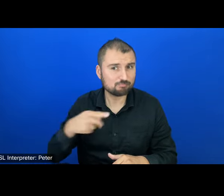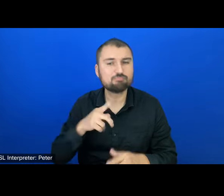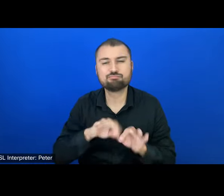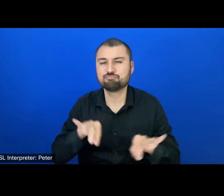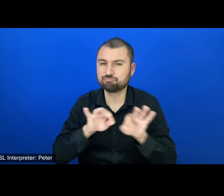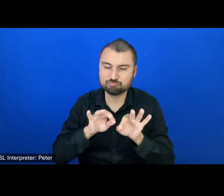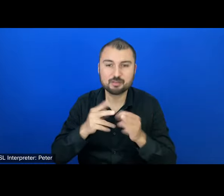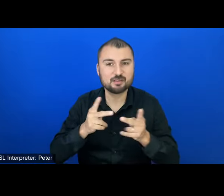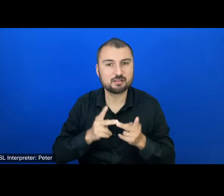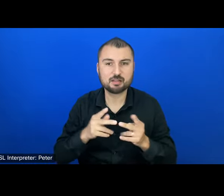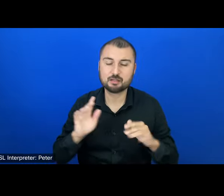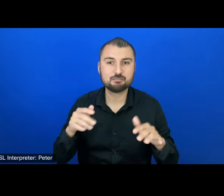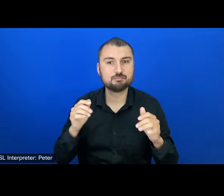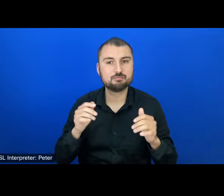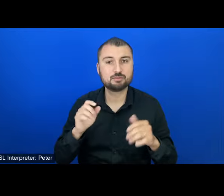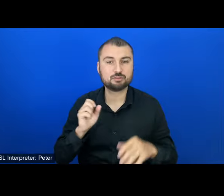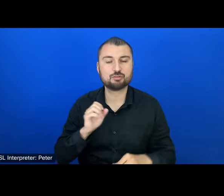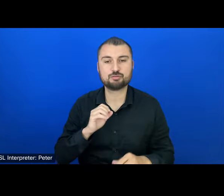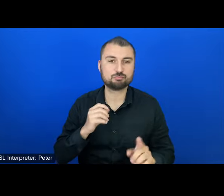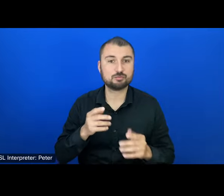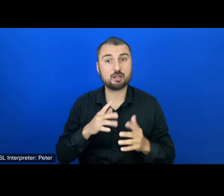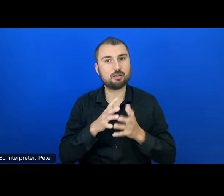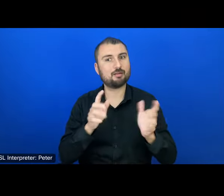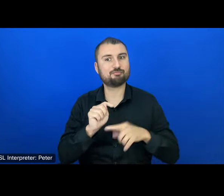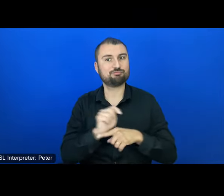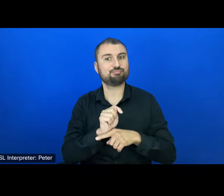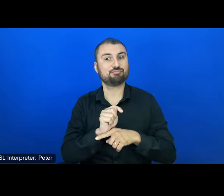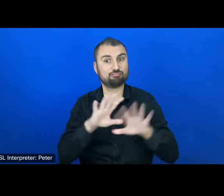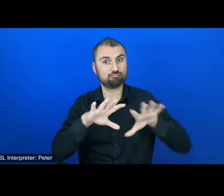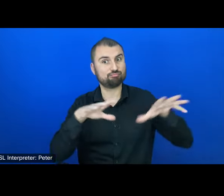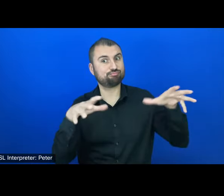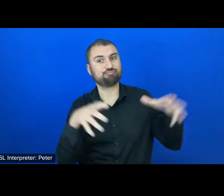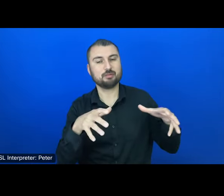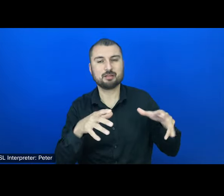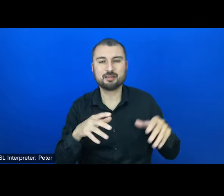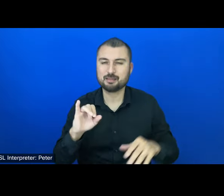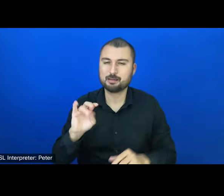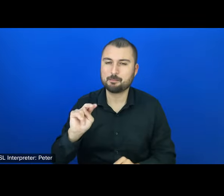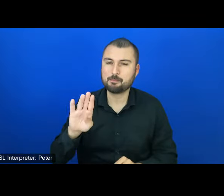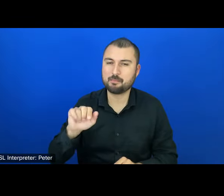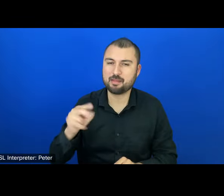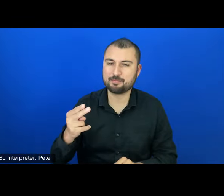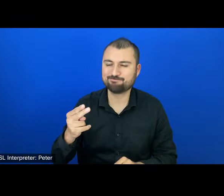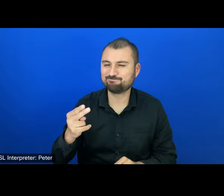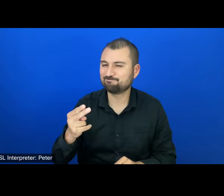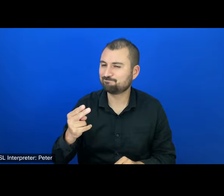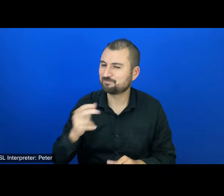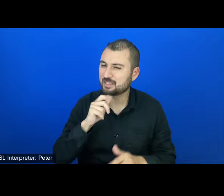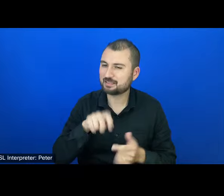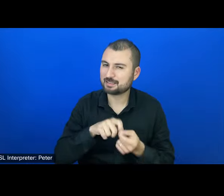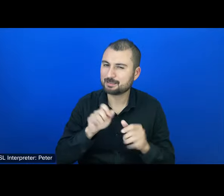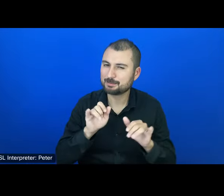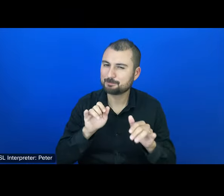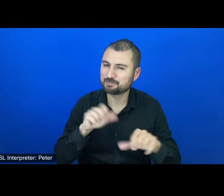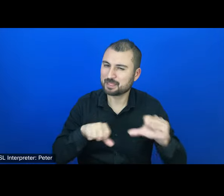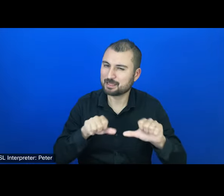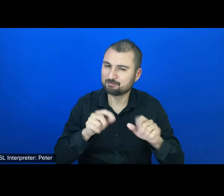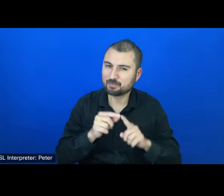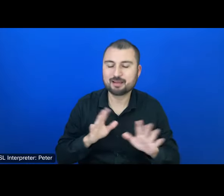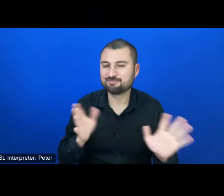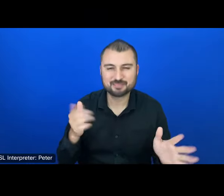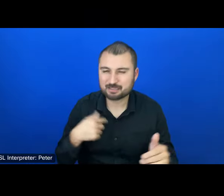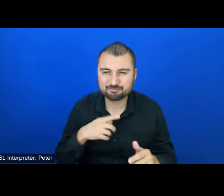staff with them. When I say NBAF, not the same sort of scientific elements of it. I'm just